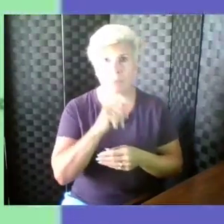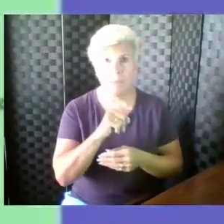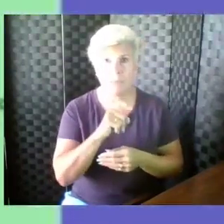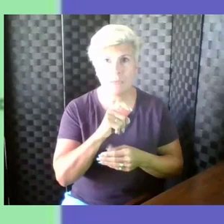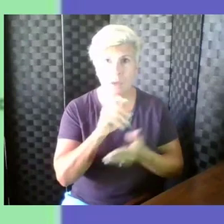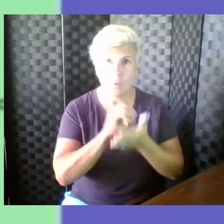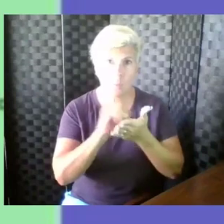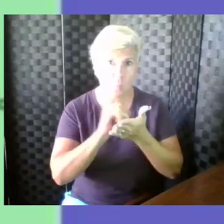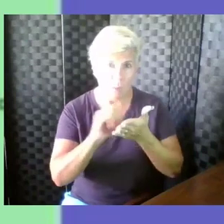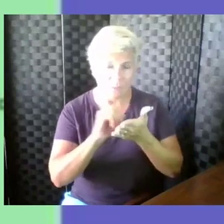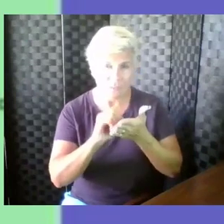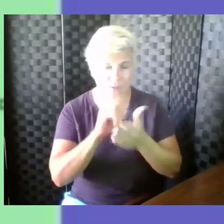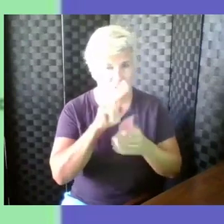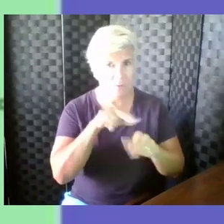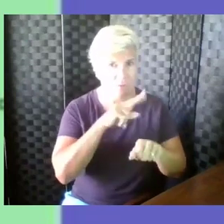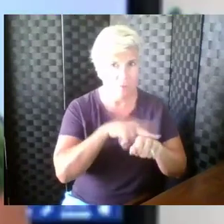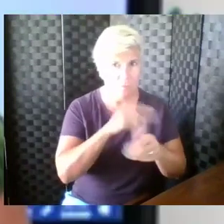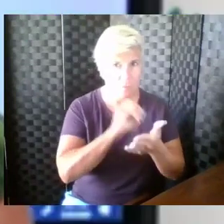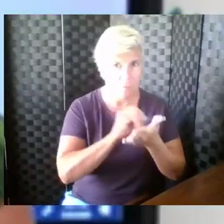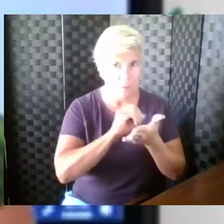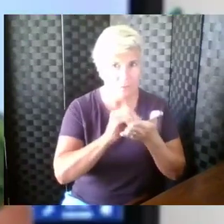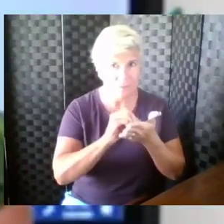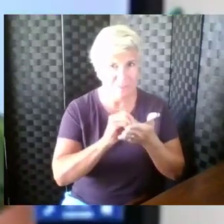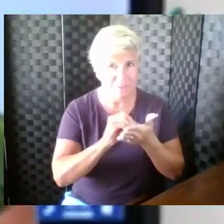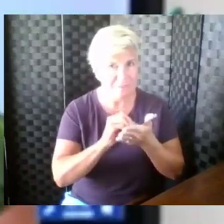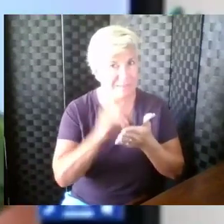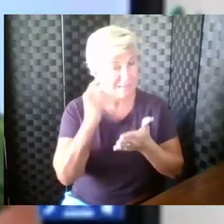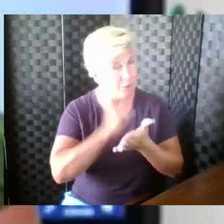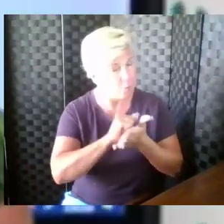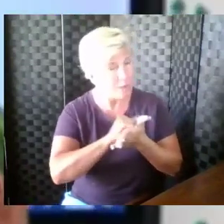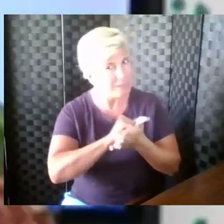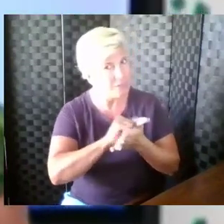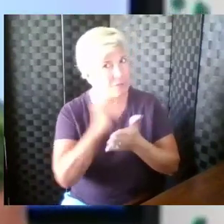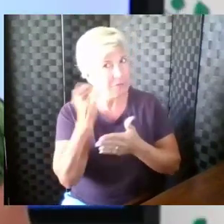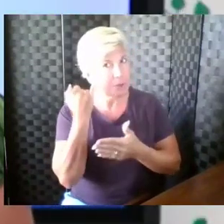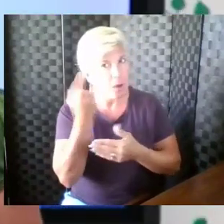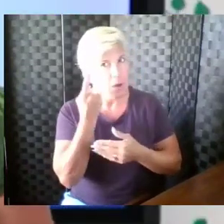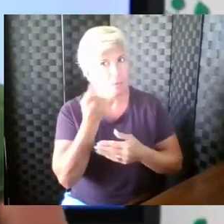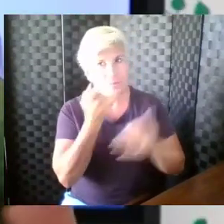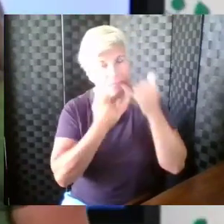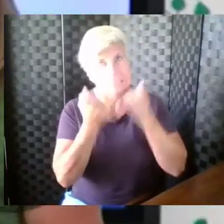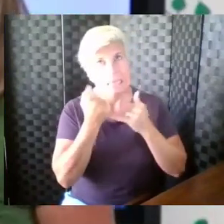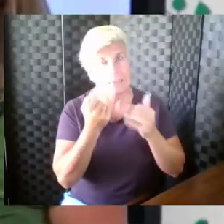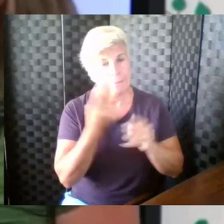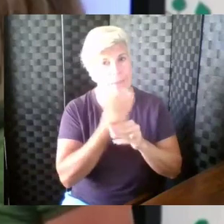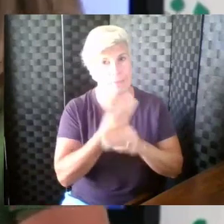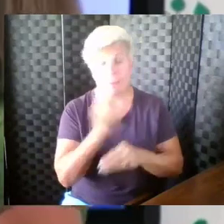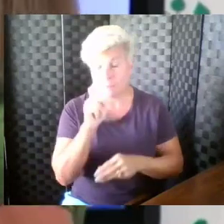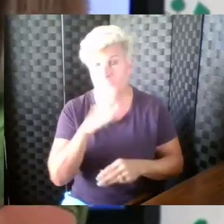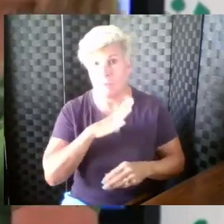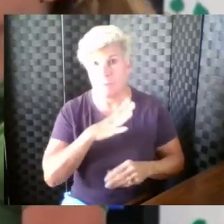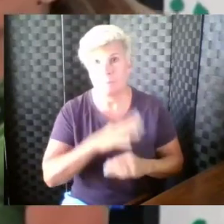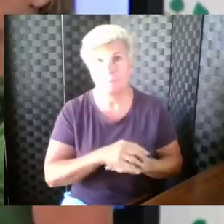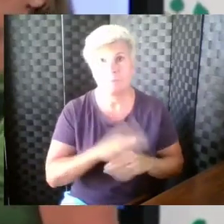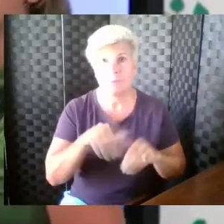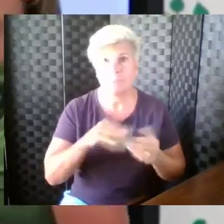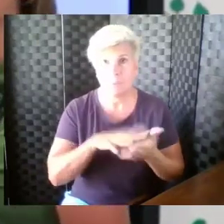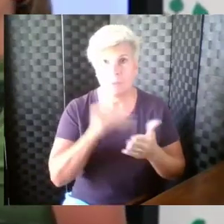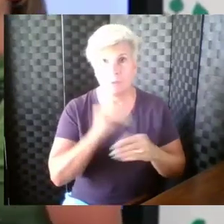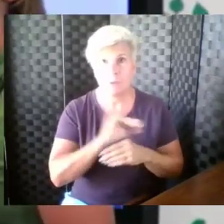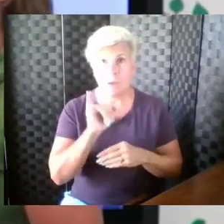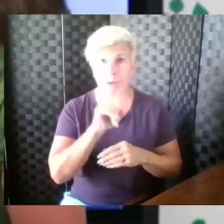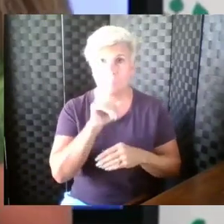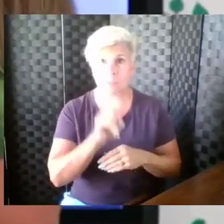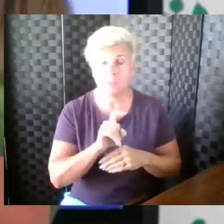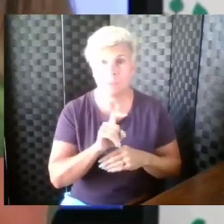regular pencil. You probably want to make sure it has an eraser just in case, because we always make mistakes in math, and that's okay. It's how we learn. You